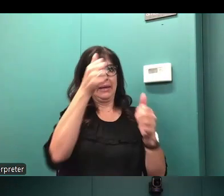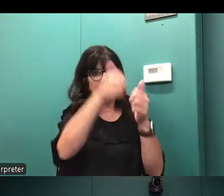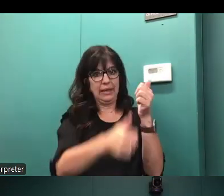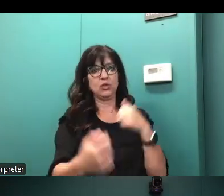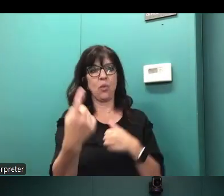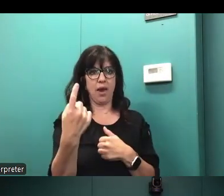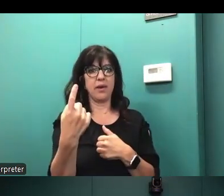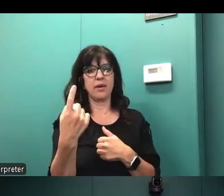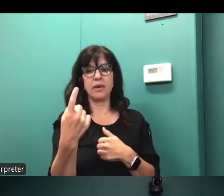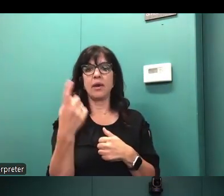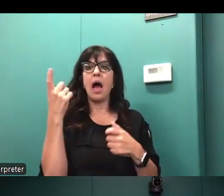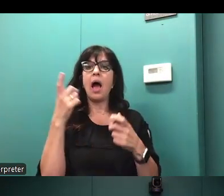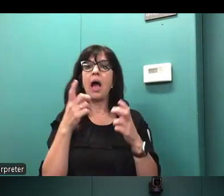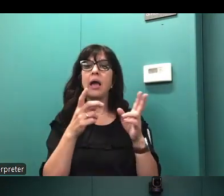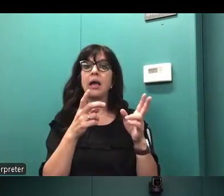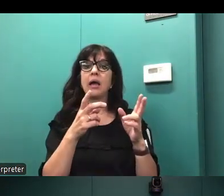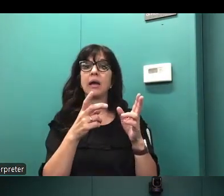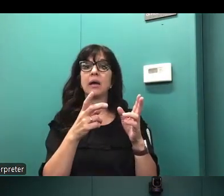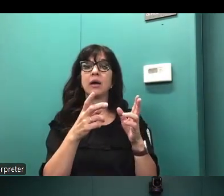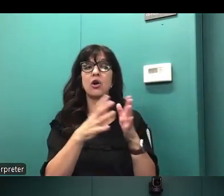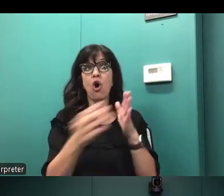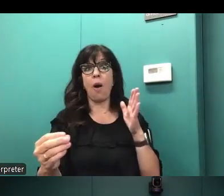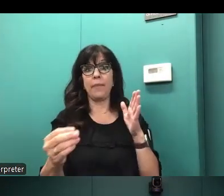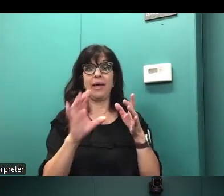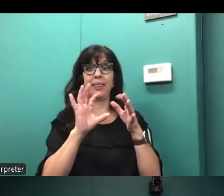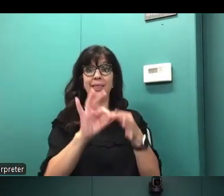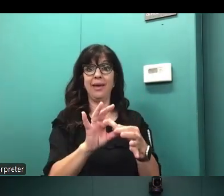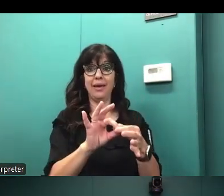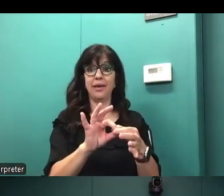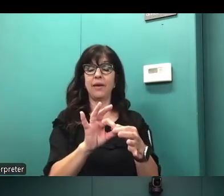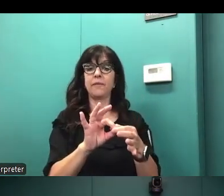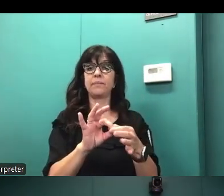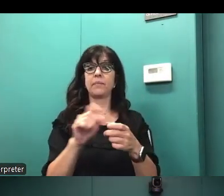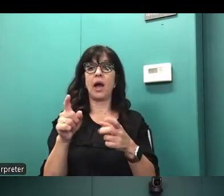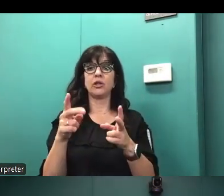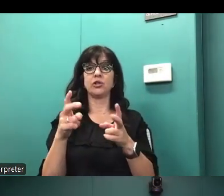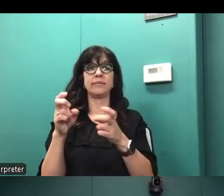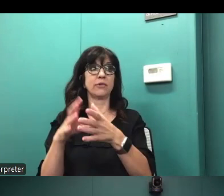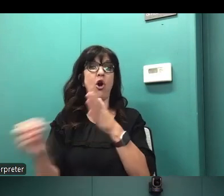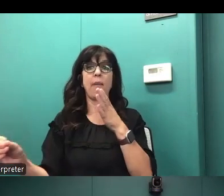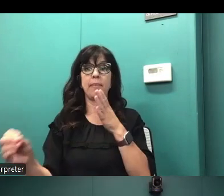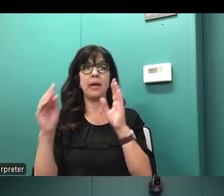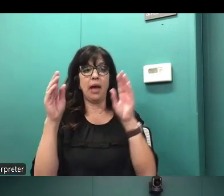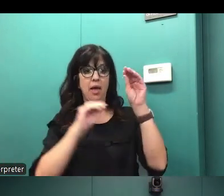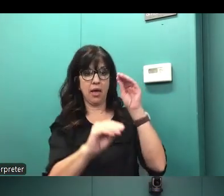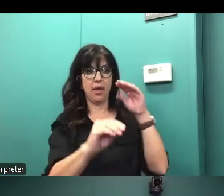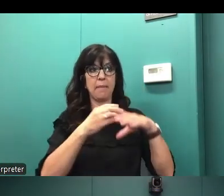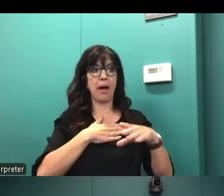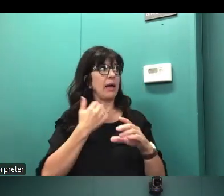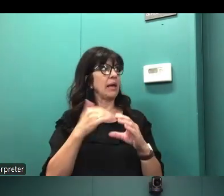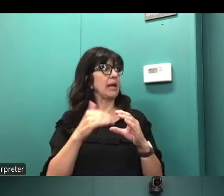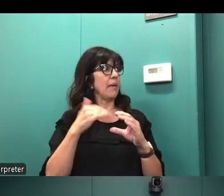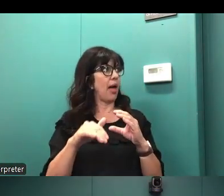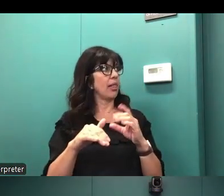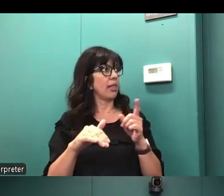this in there. So for me, I go and I copy this link. And then I put that link, I just push copy and I put it in my email. And